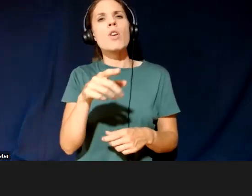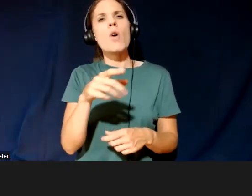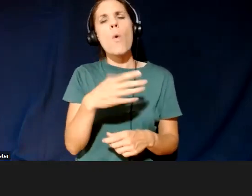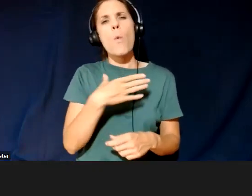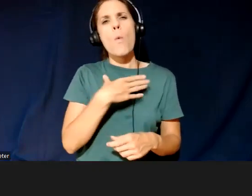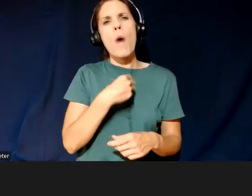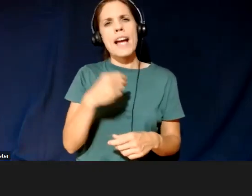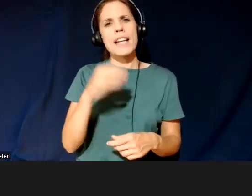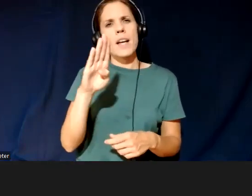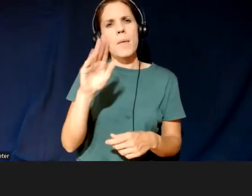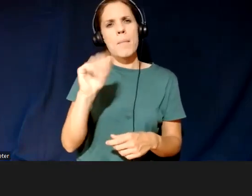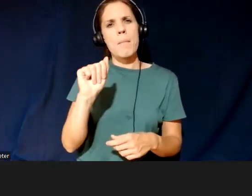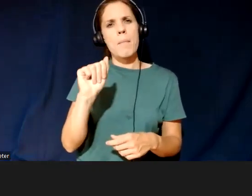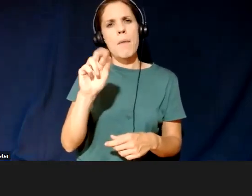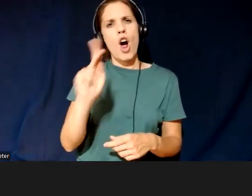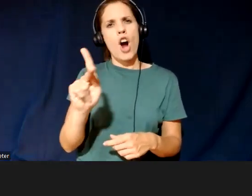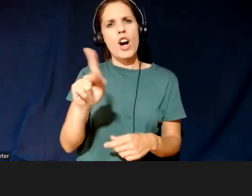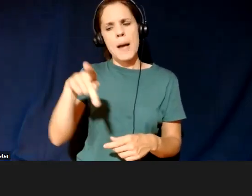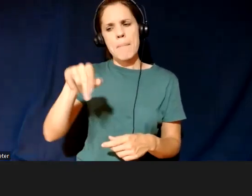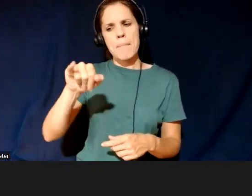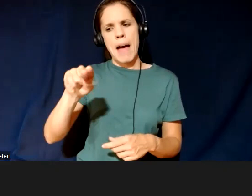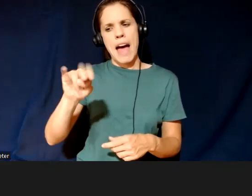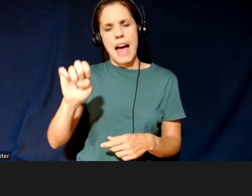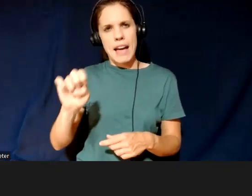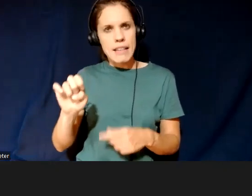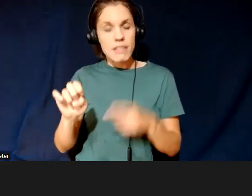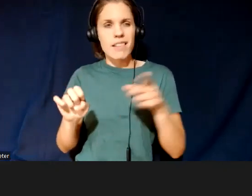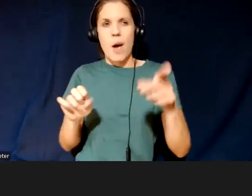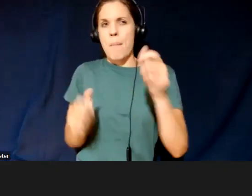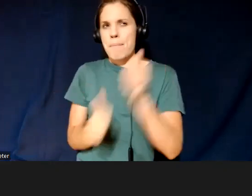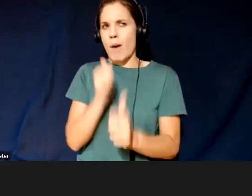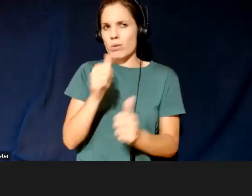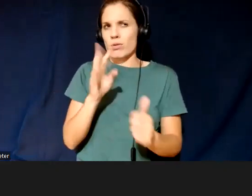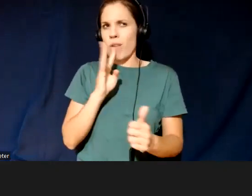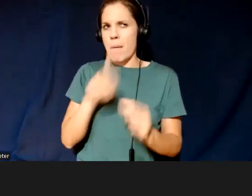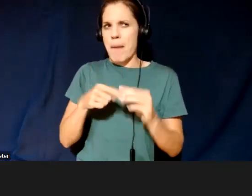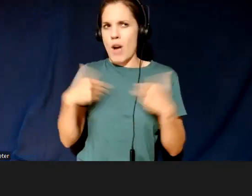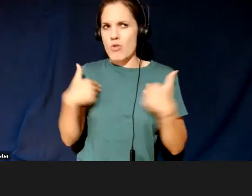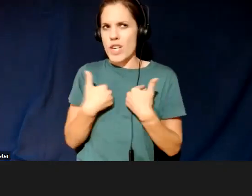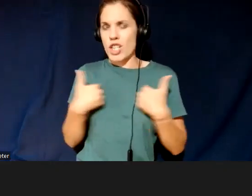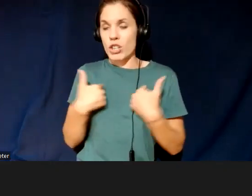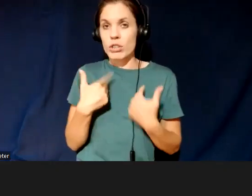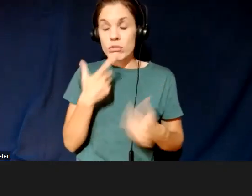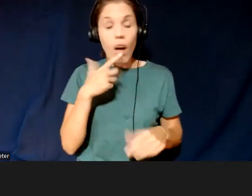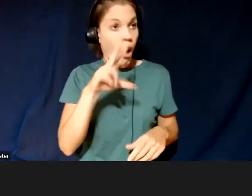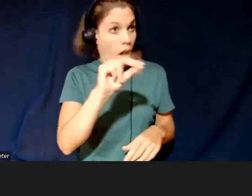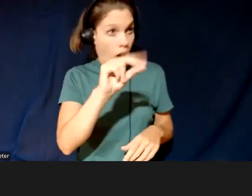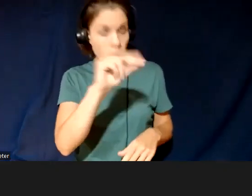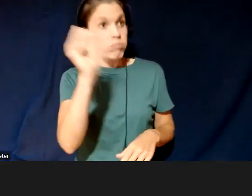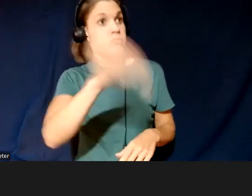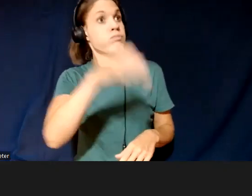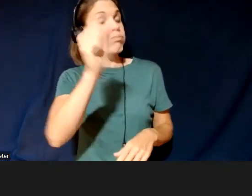you were talking mostly about critters, so okay. We have, yeah, we've gotten a few